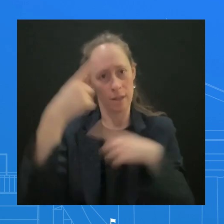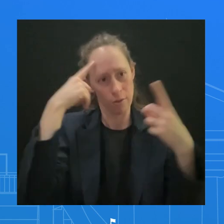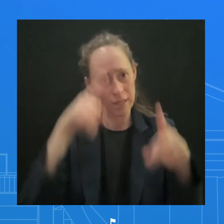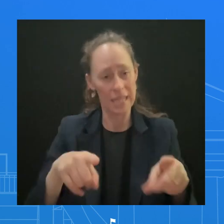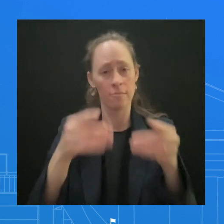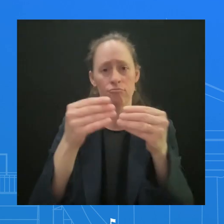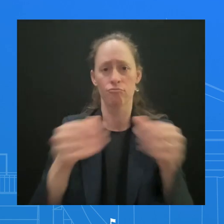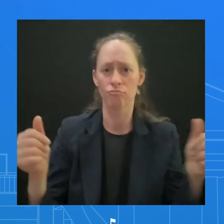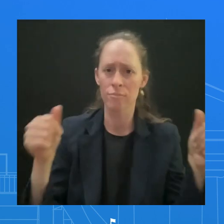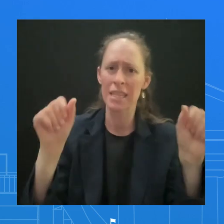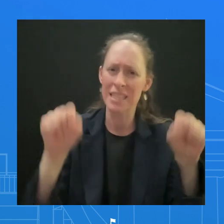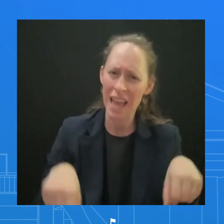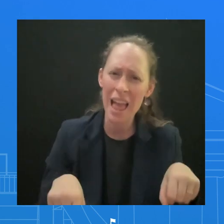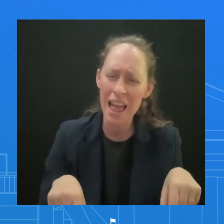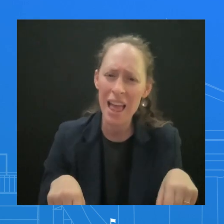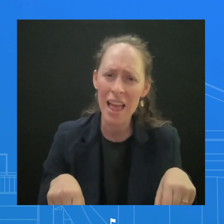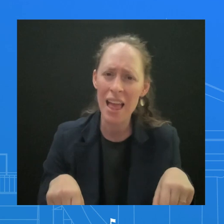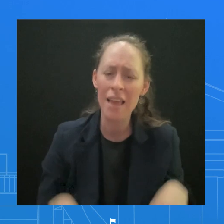the,